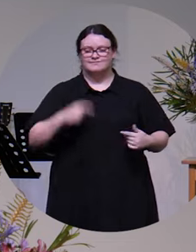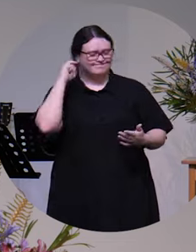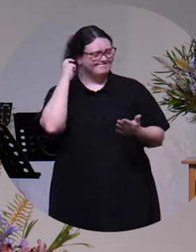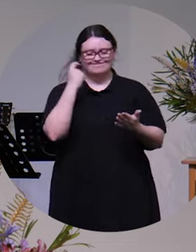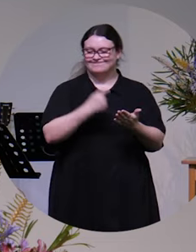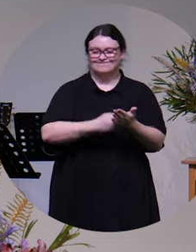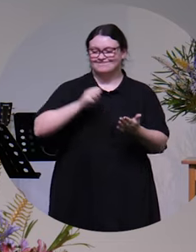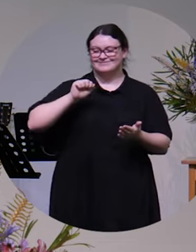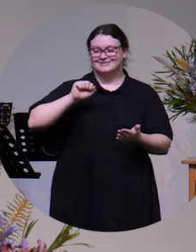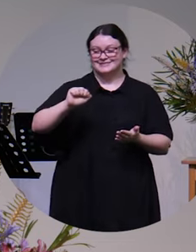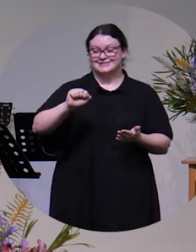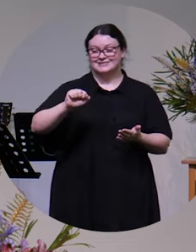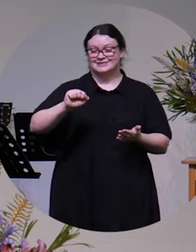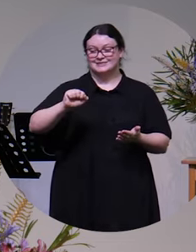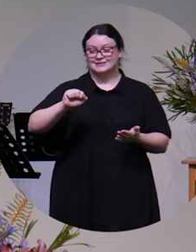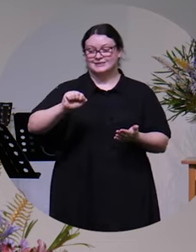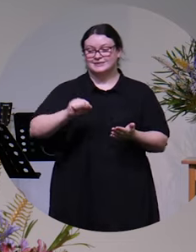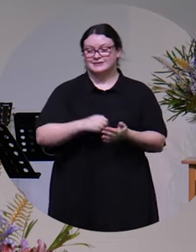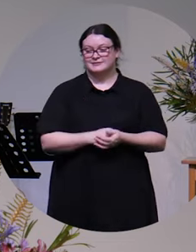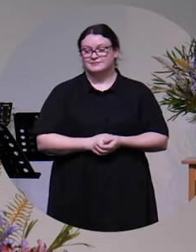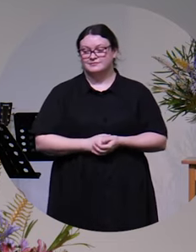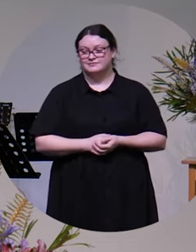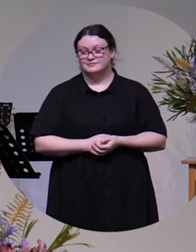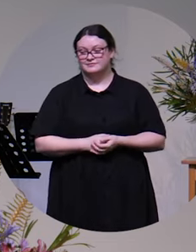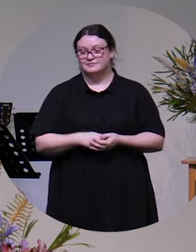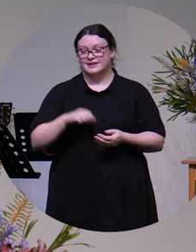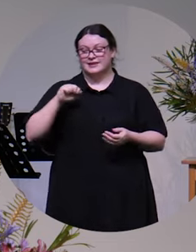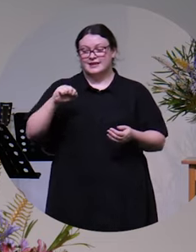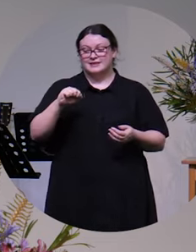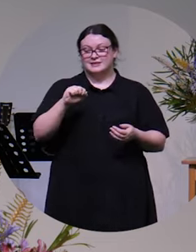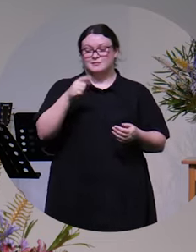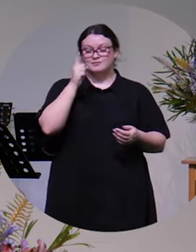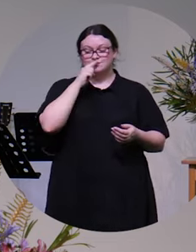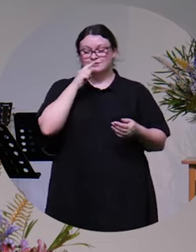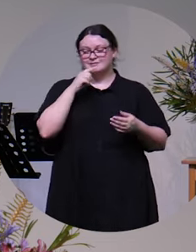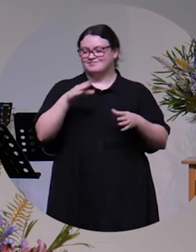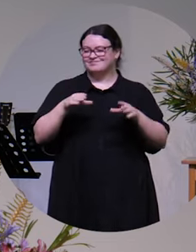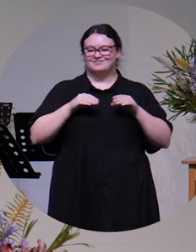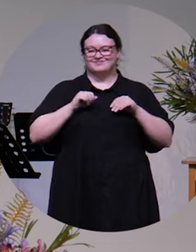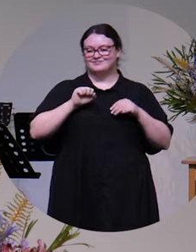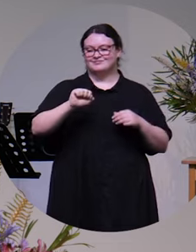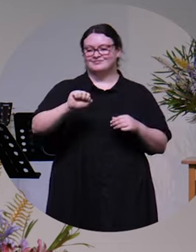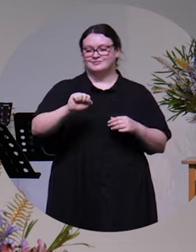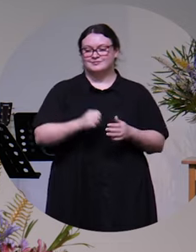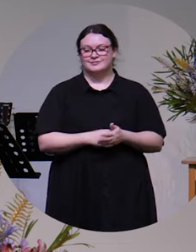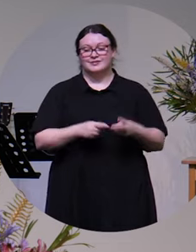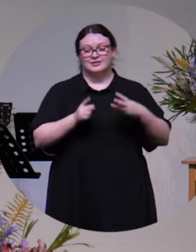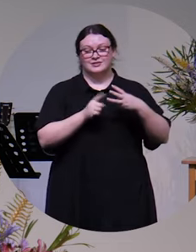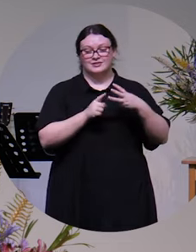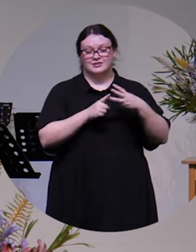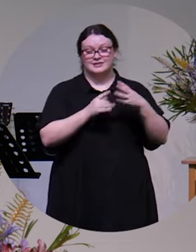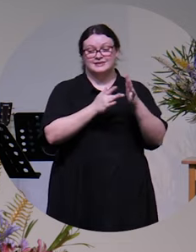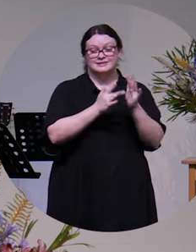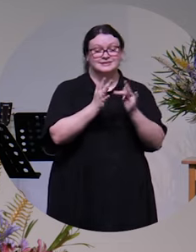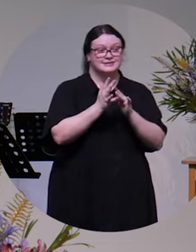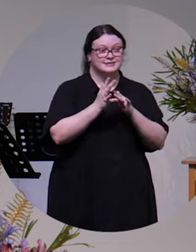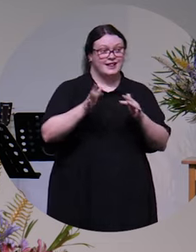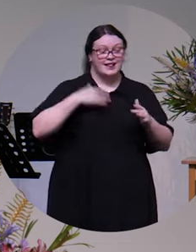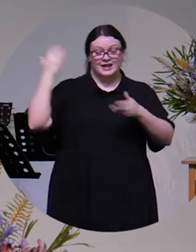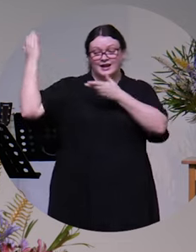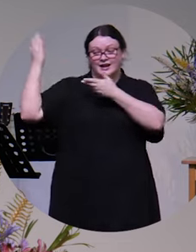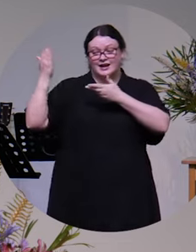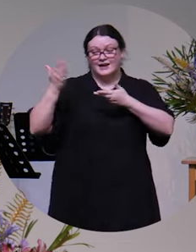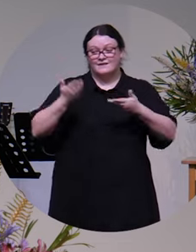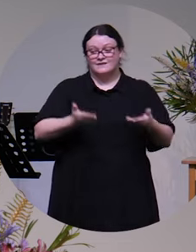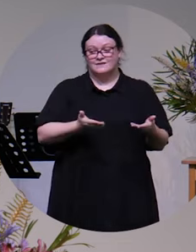Lord and Saviour, brought new life, new purpose, and new hope to those who believed in him, who believed